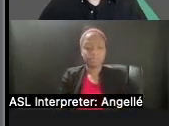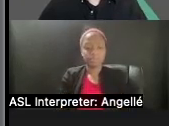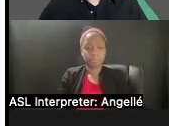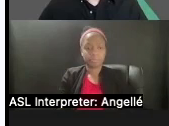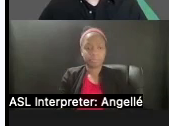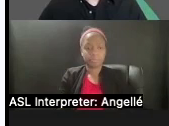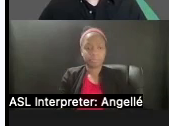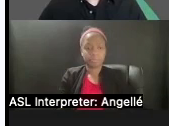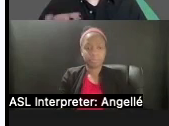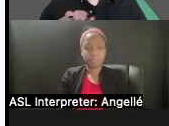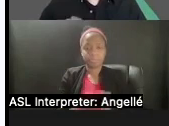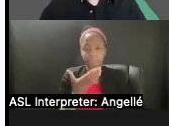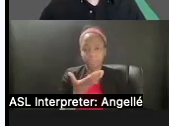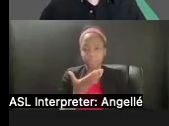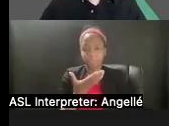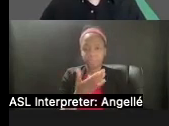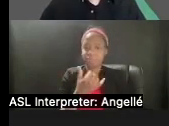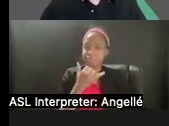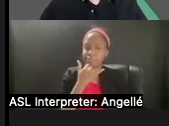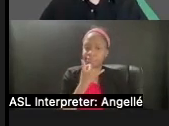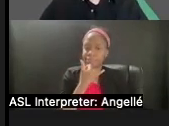oops, that's not what I meant to do.